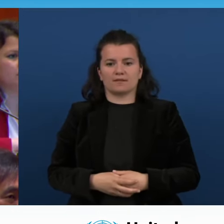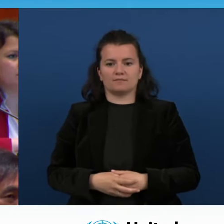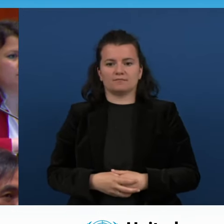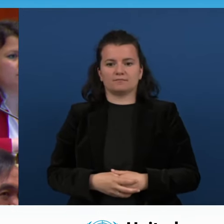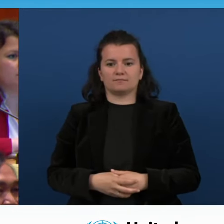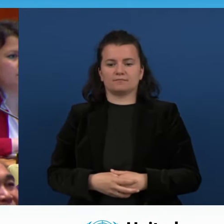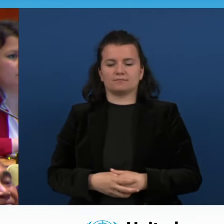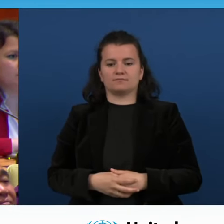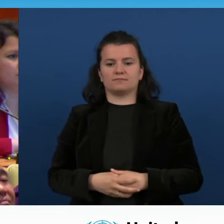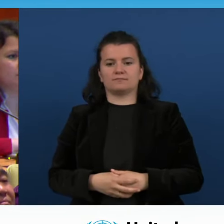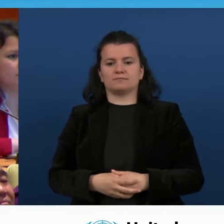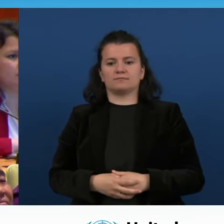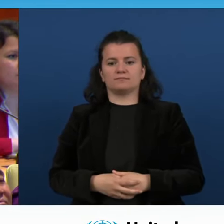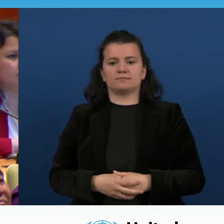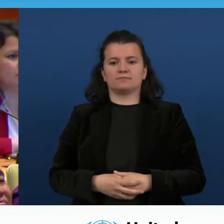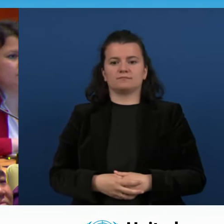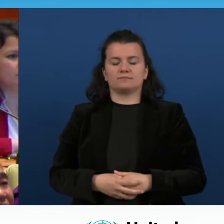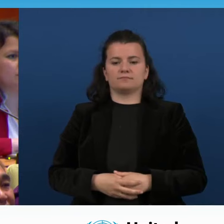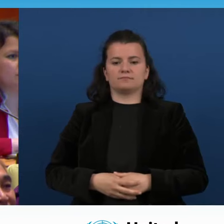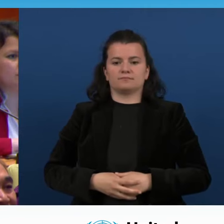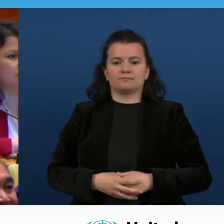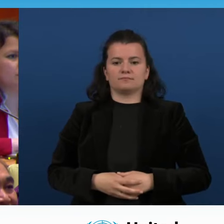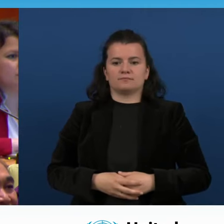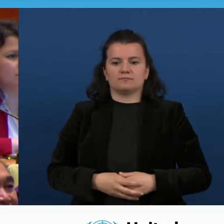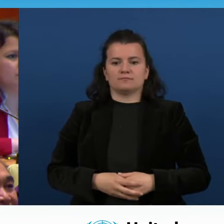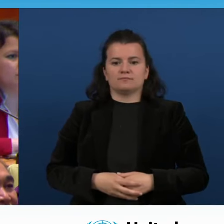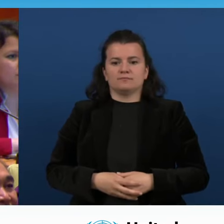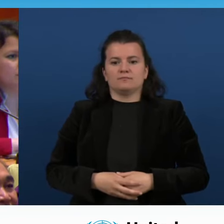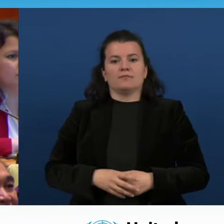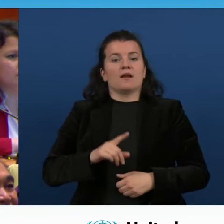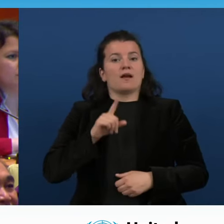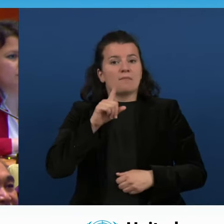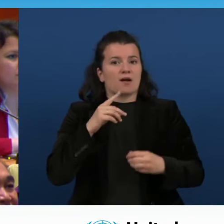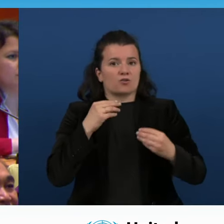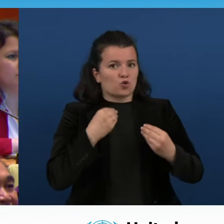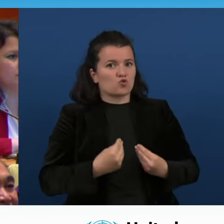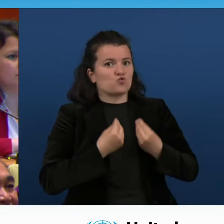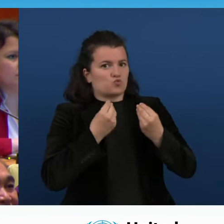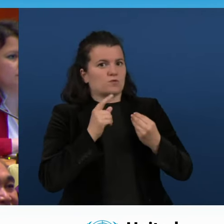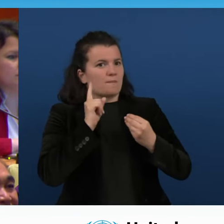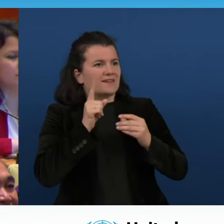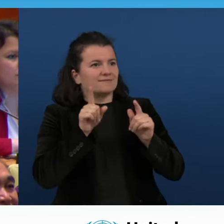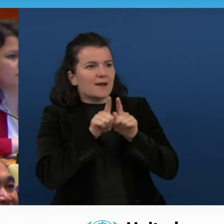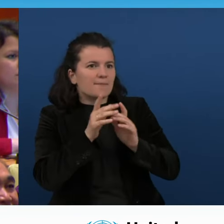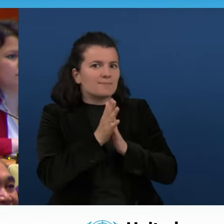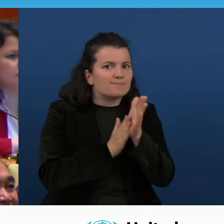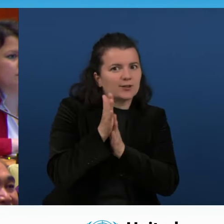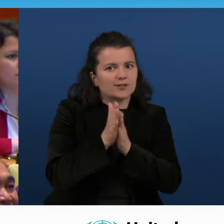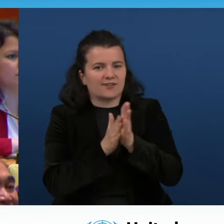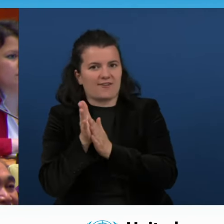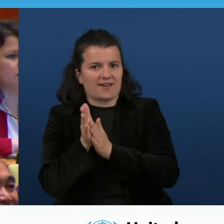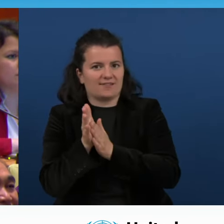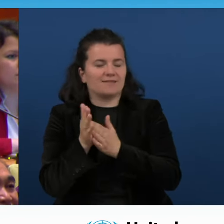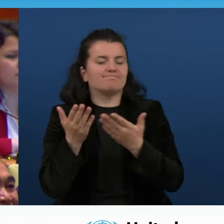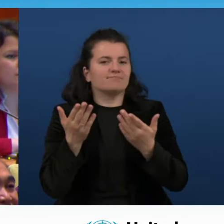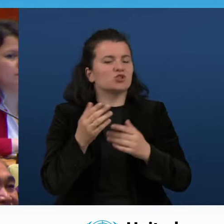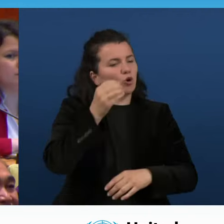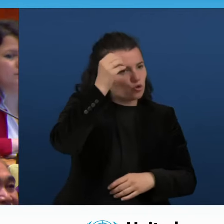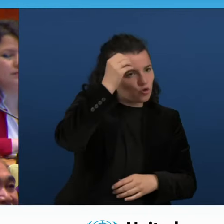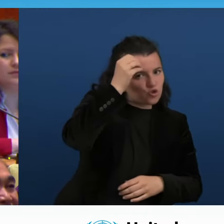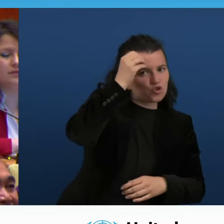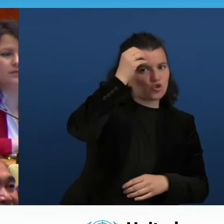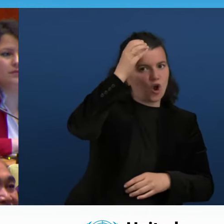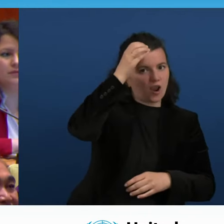motivations to set up such solutions, and that is access to knowledge. So I think it is urgent, once again, to create an